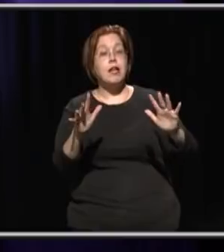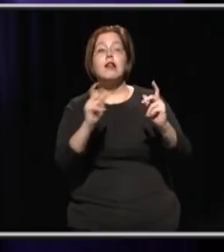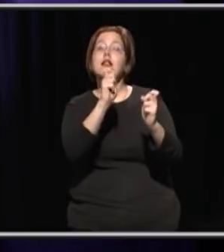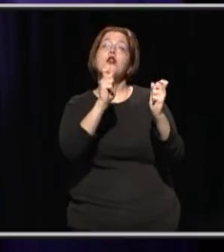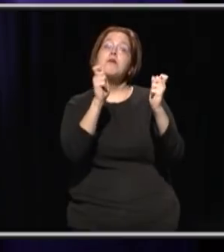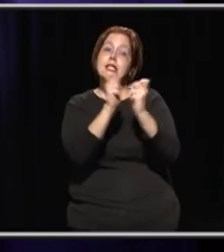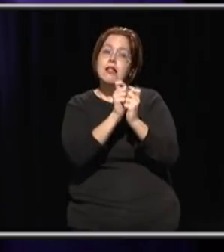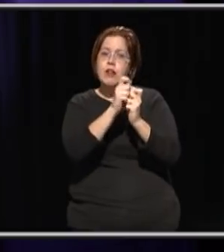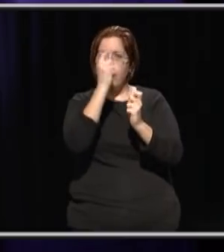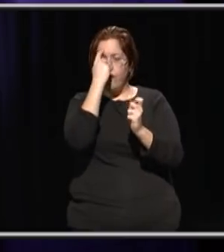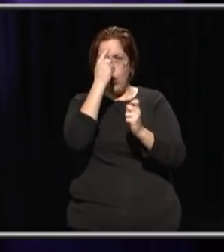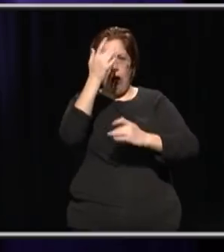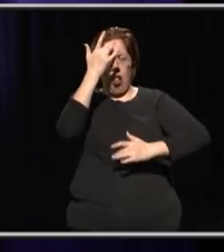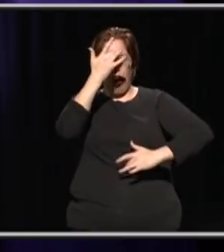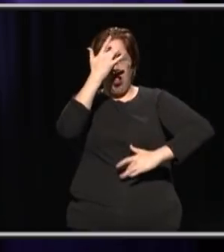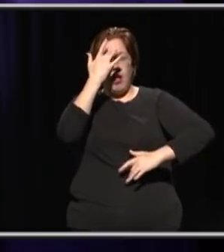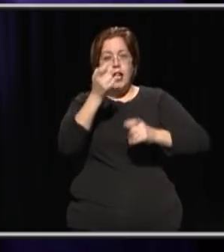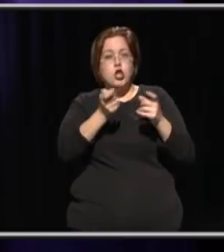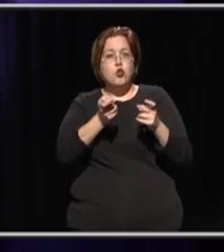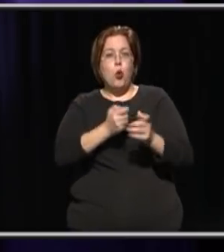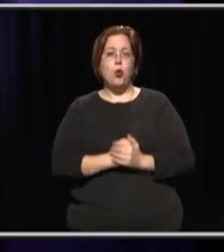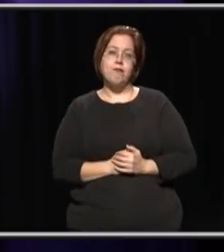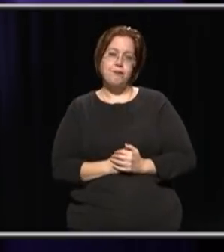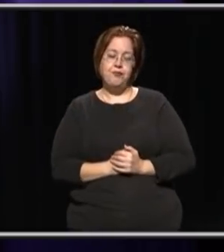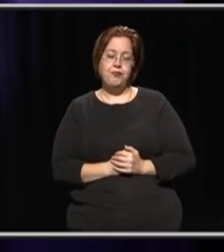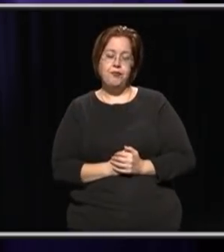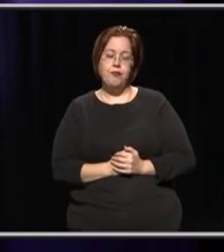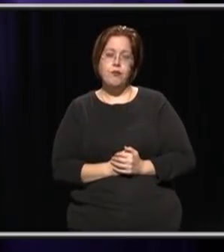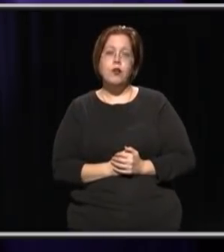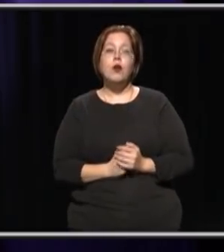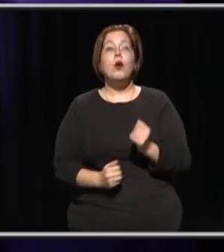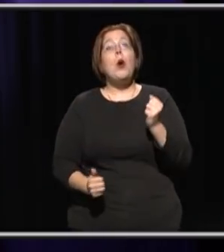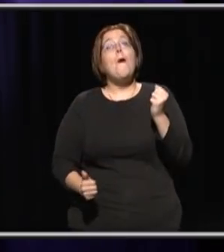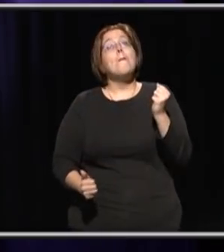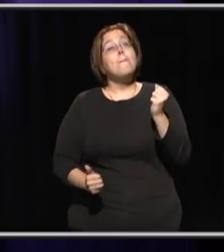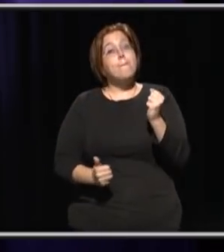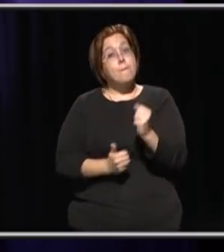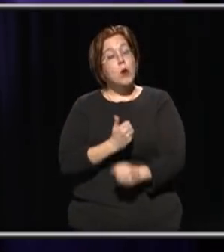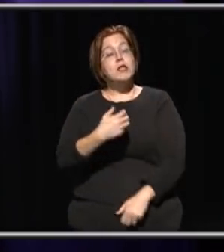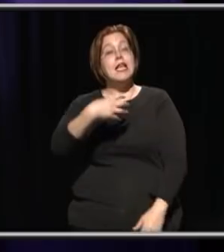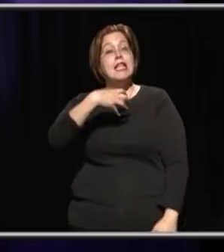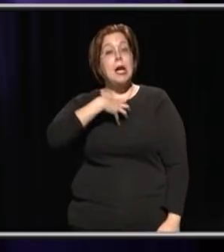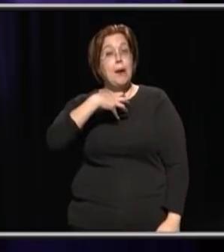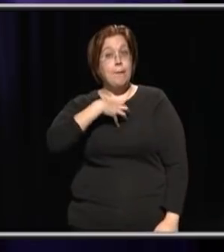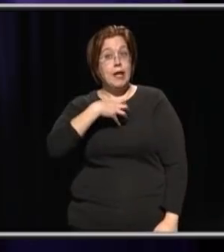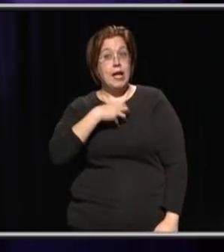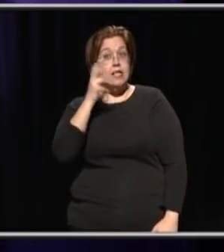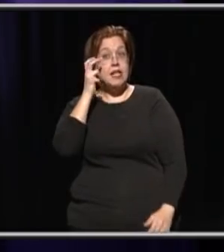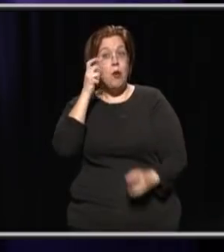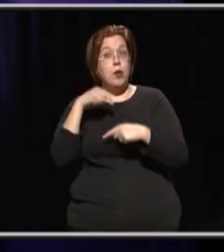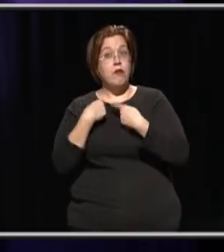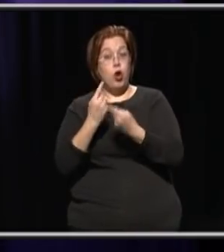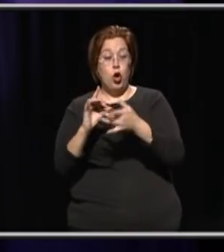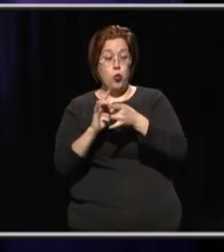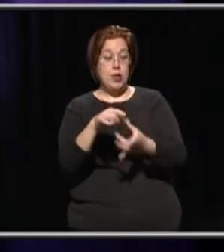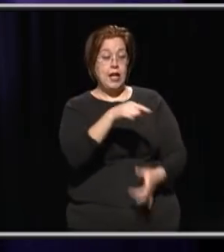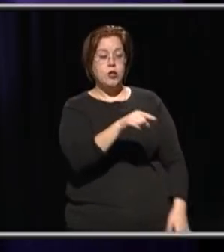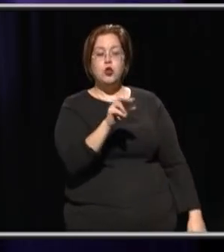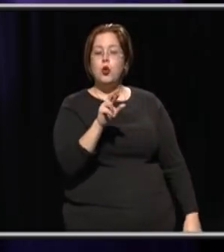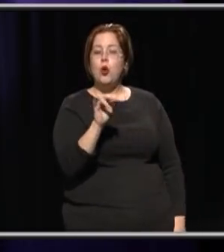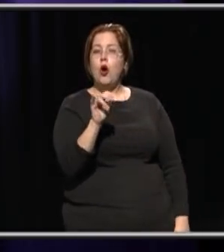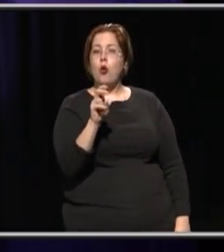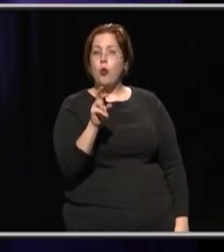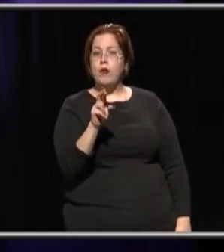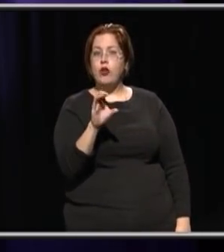to infection control practices. The majority of the complaints that we've received about River City